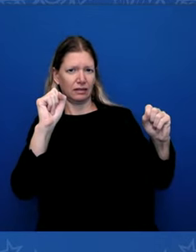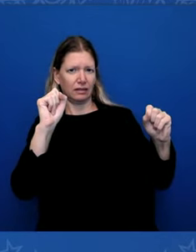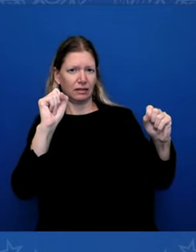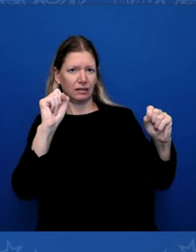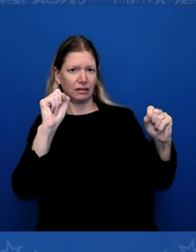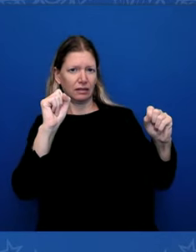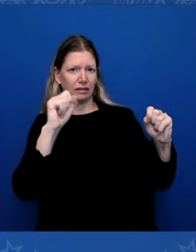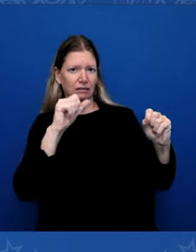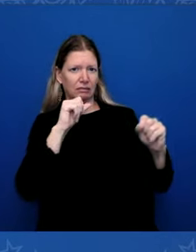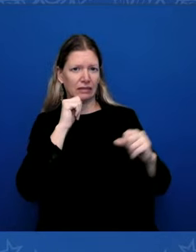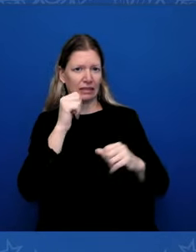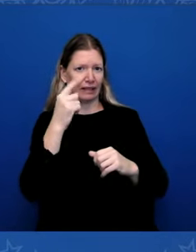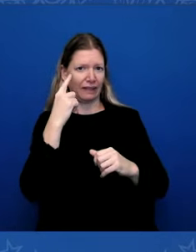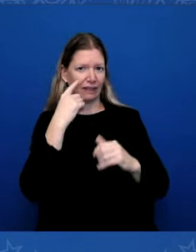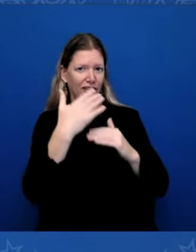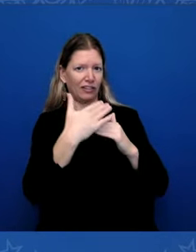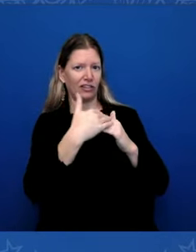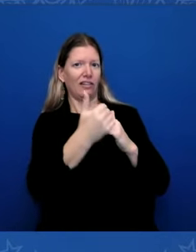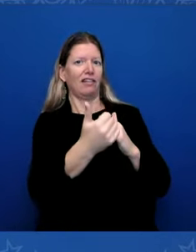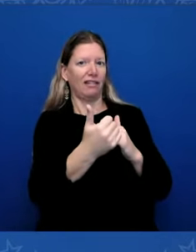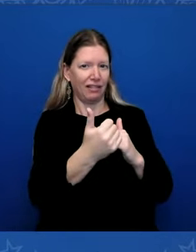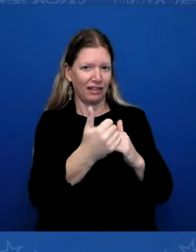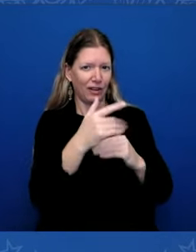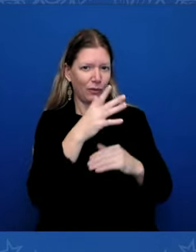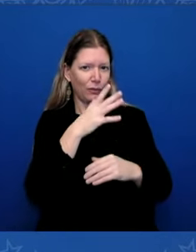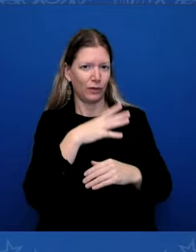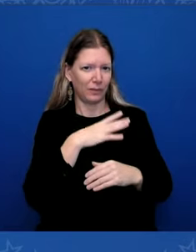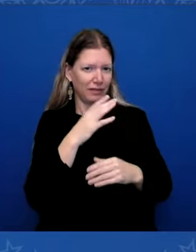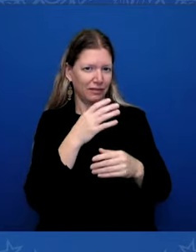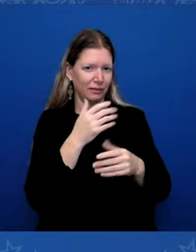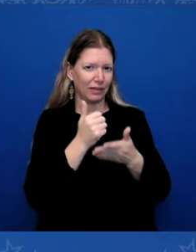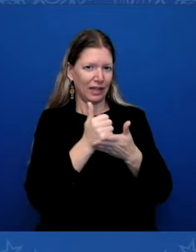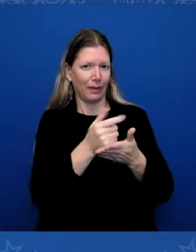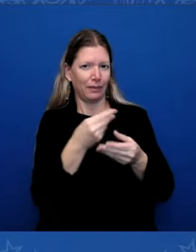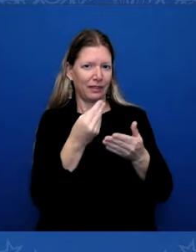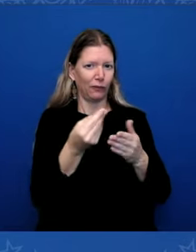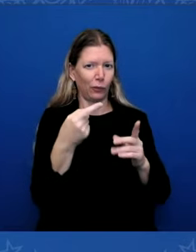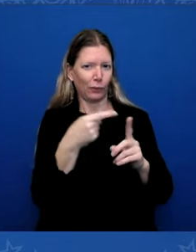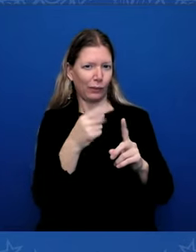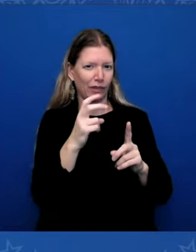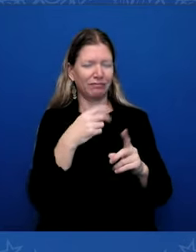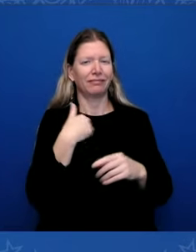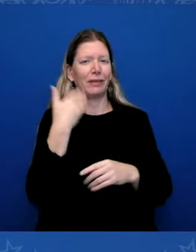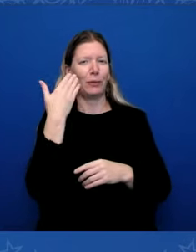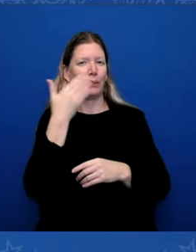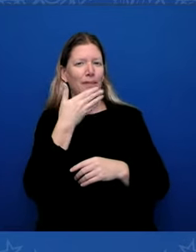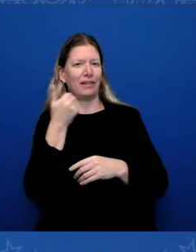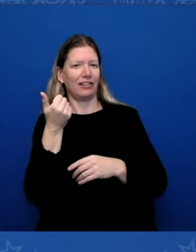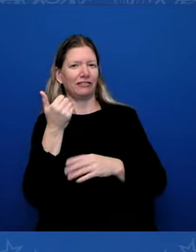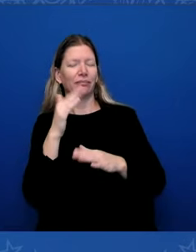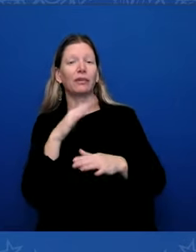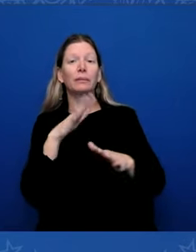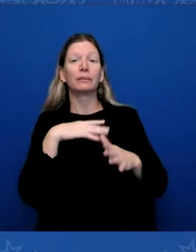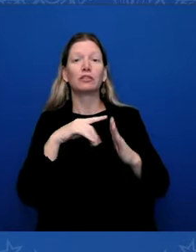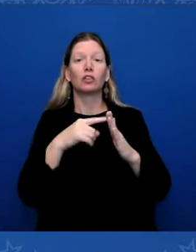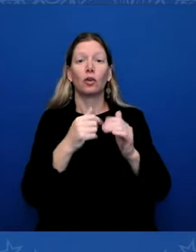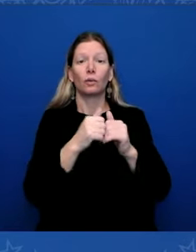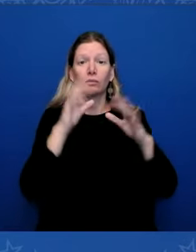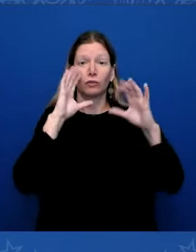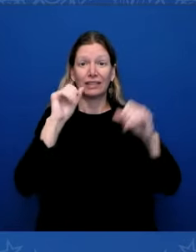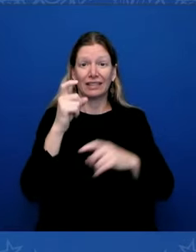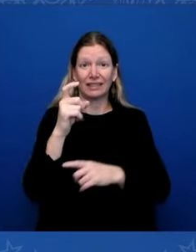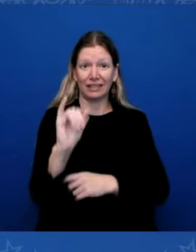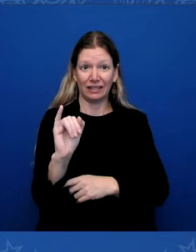Okay, well, let me start with President Xi. If you sent me a softball, I wouldn't know what to do with it. I'd probably strike out even worse. Well, let me ask you